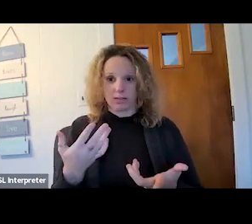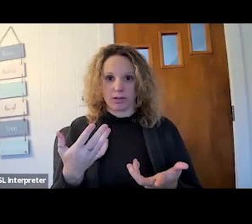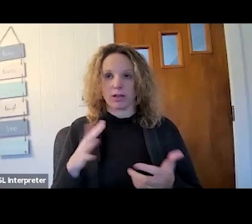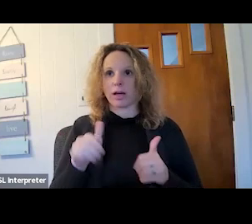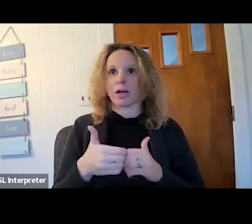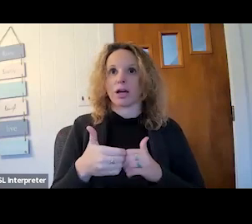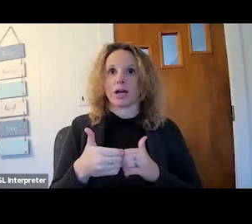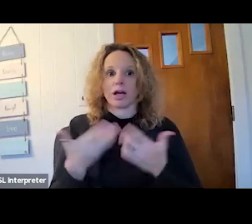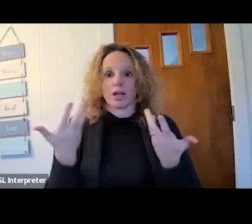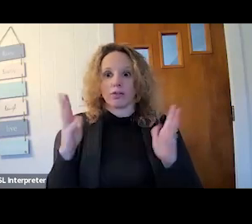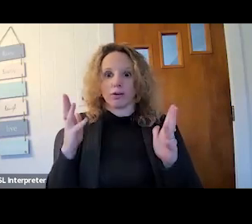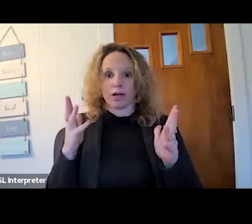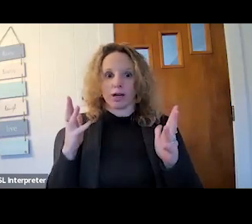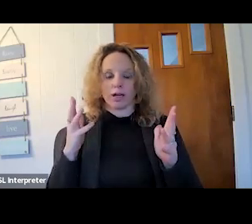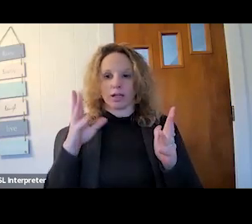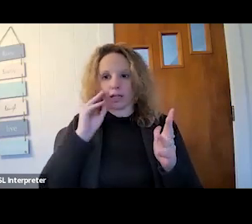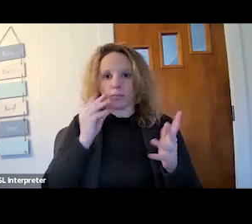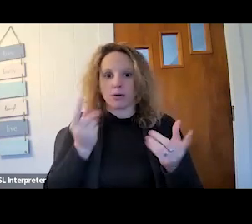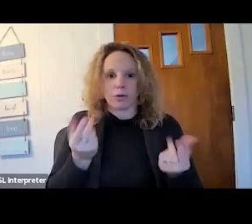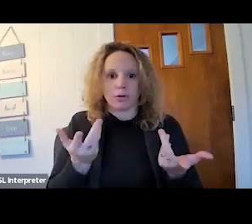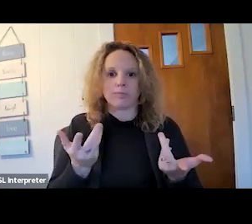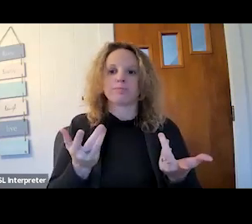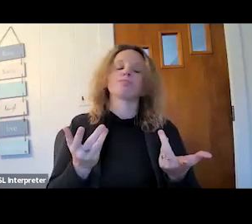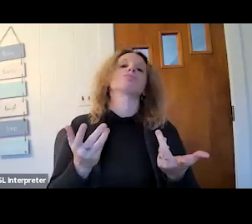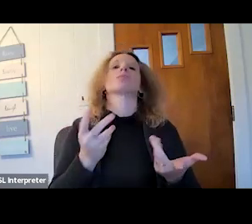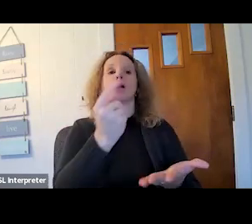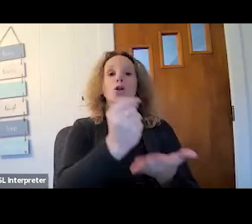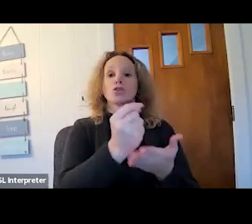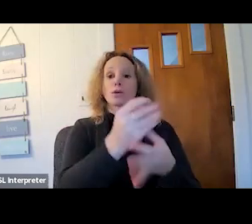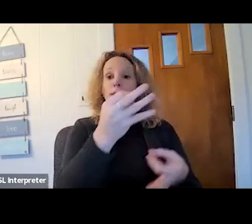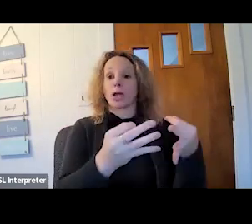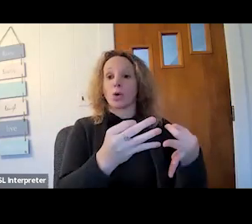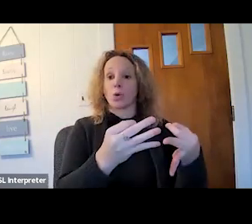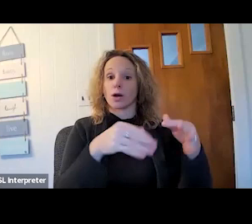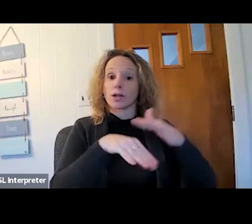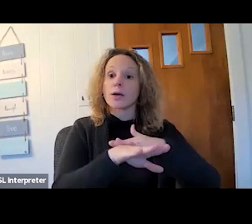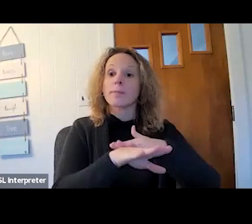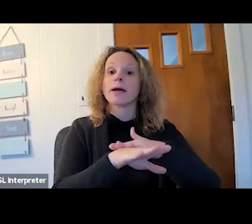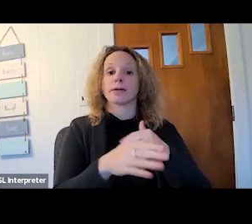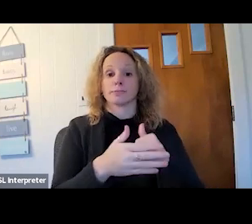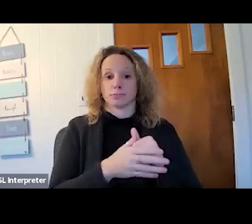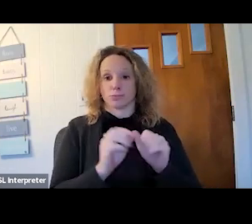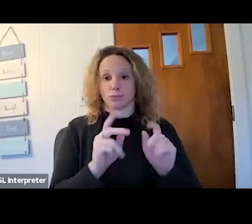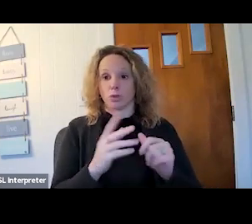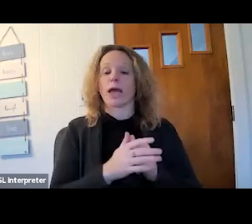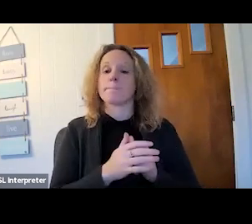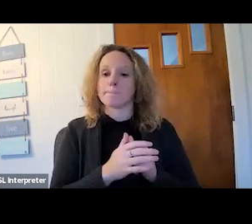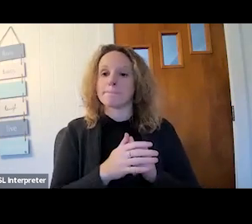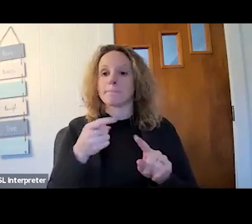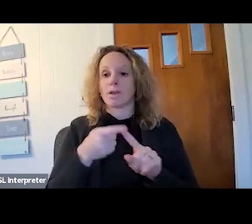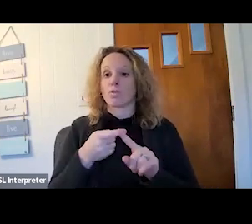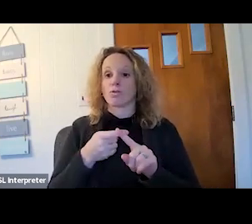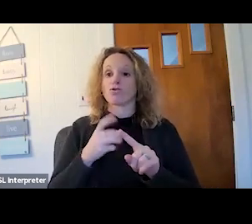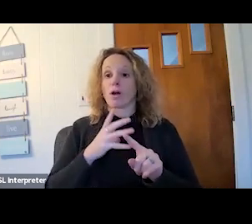out of it. Walking into a treatment court, if you've been properly referred into a treatment court from this